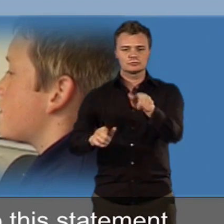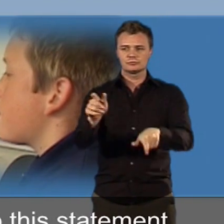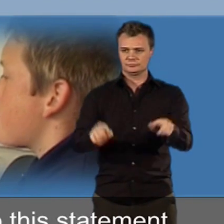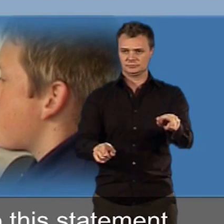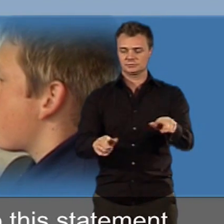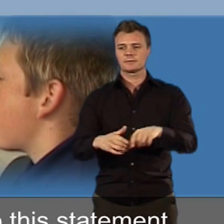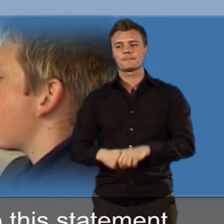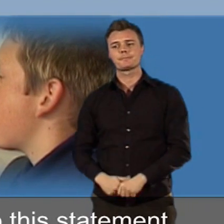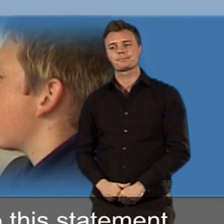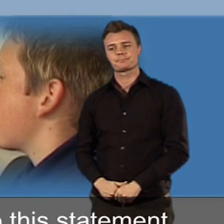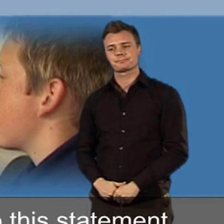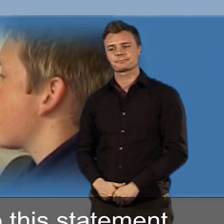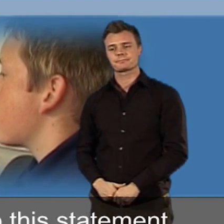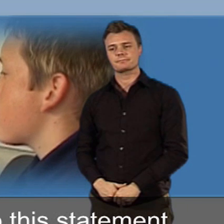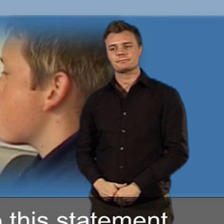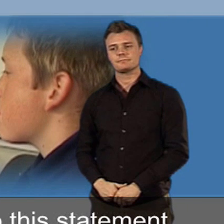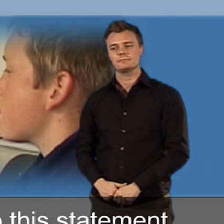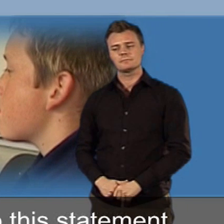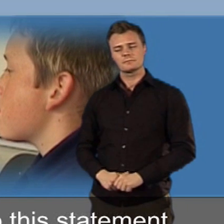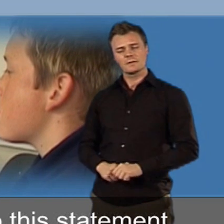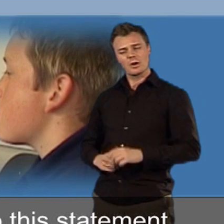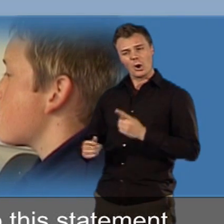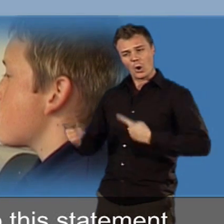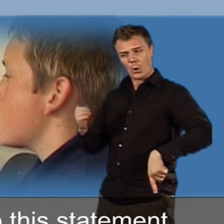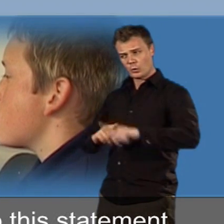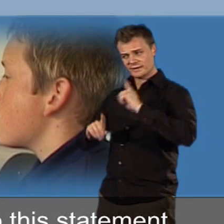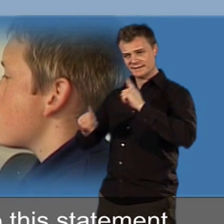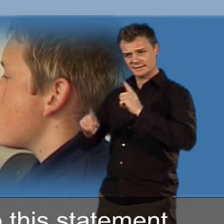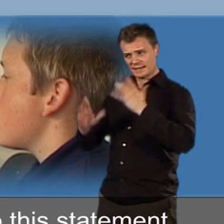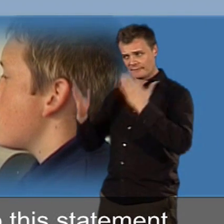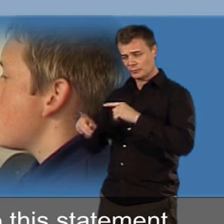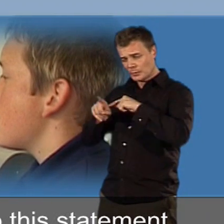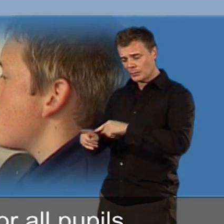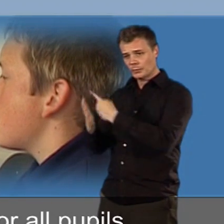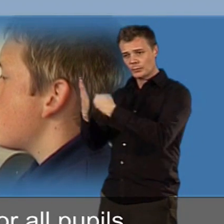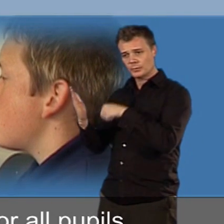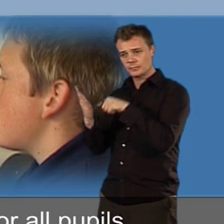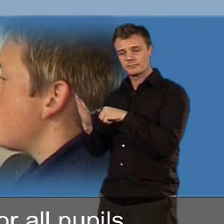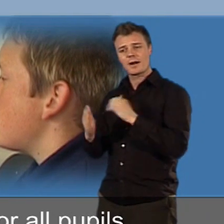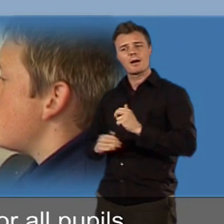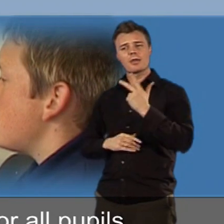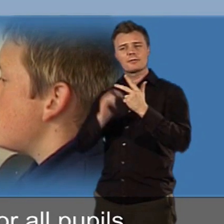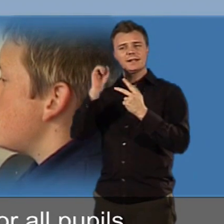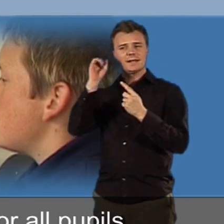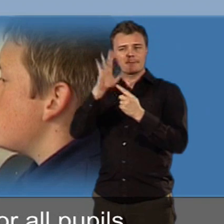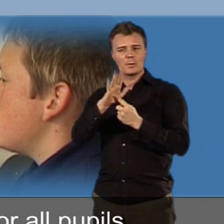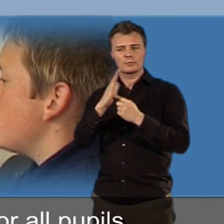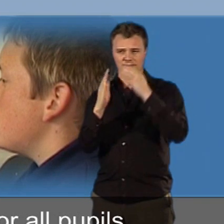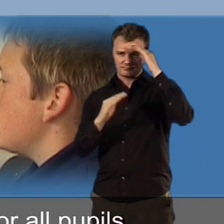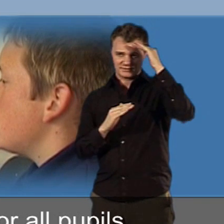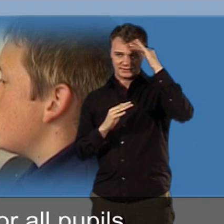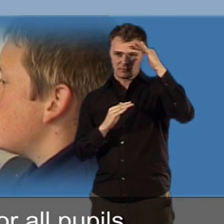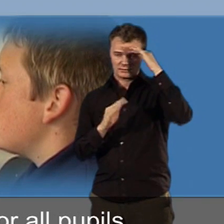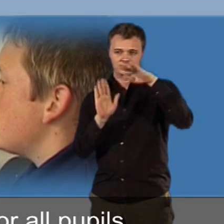All teachers must have regard to this statement, which sets out 3 key principles for providing effective learning opportunities for all